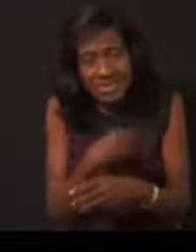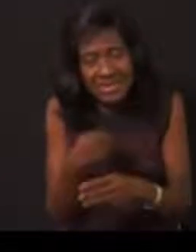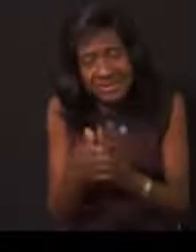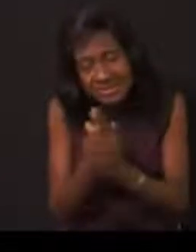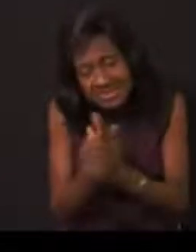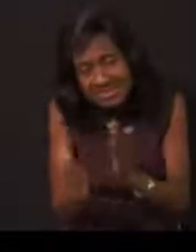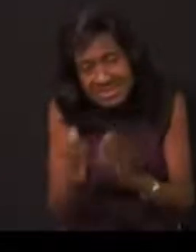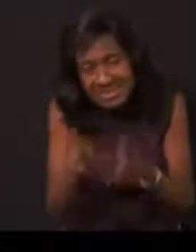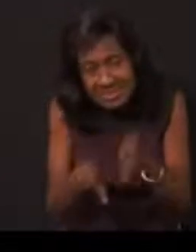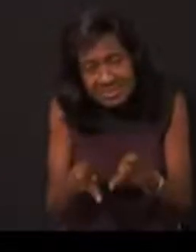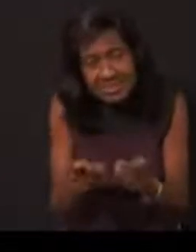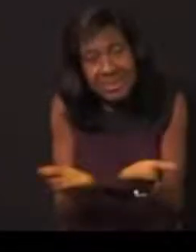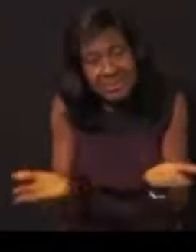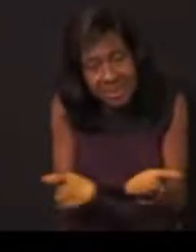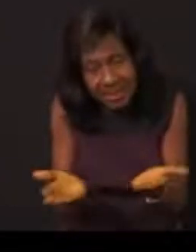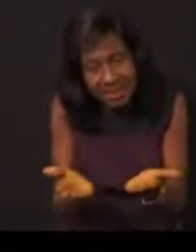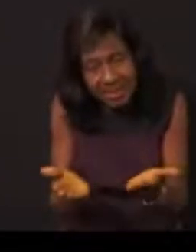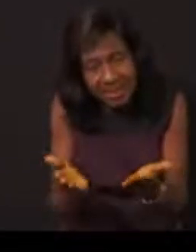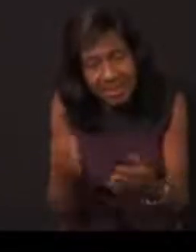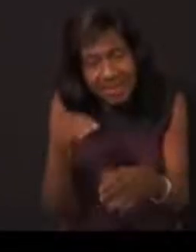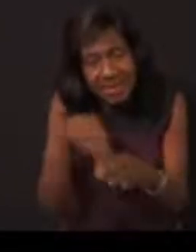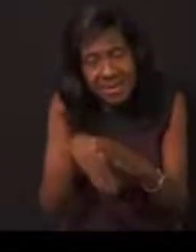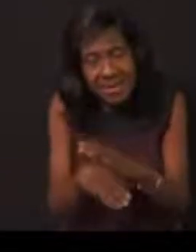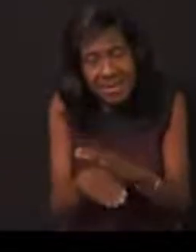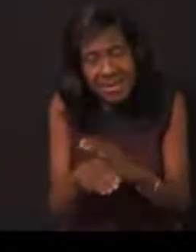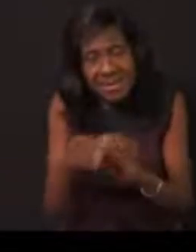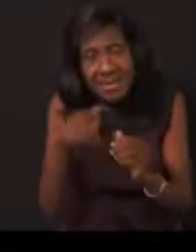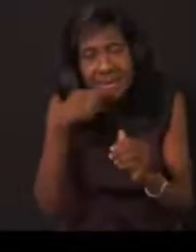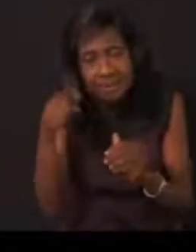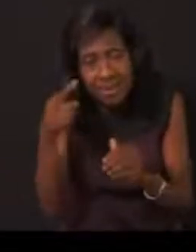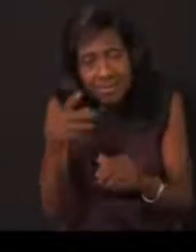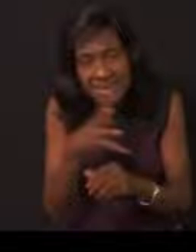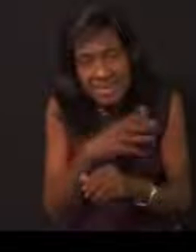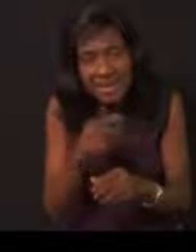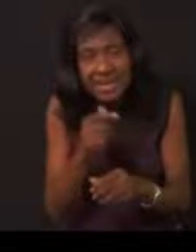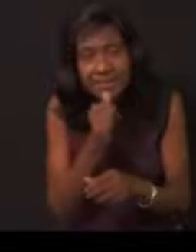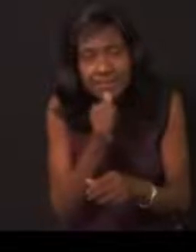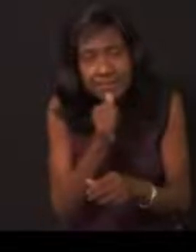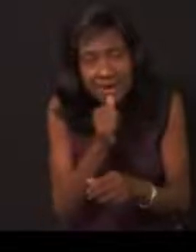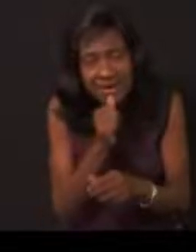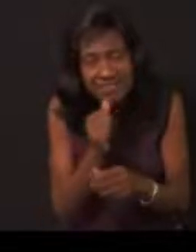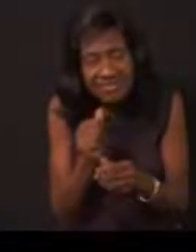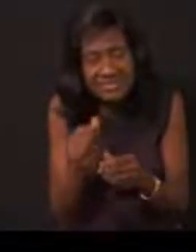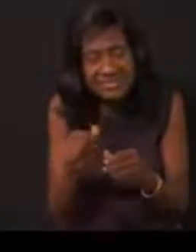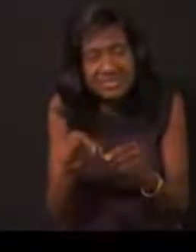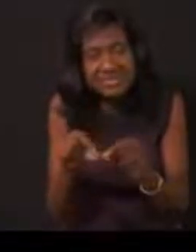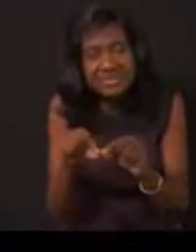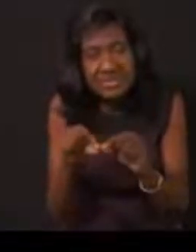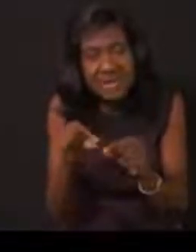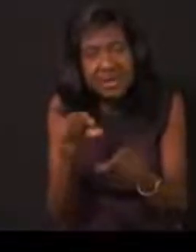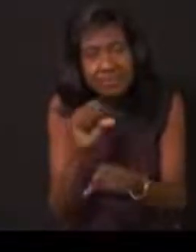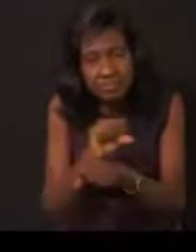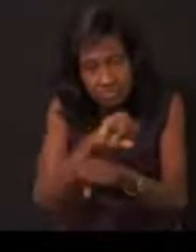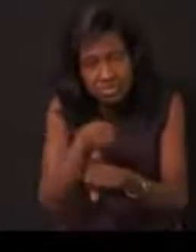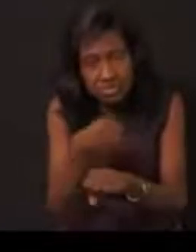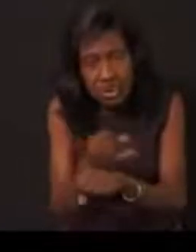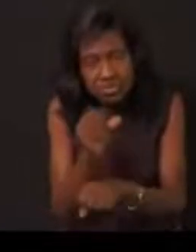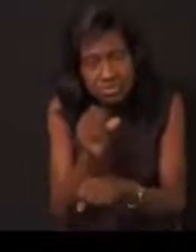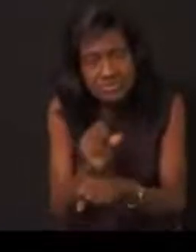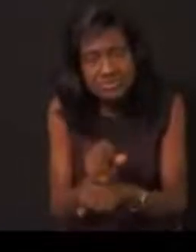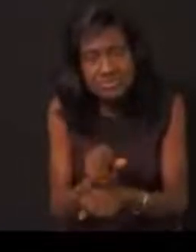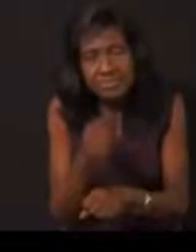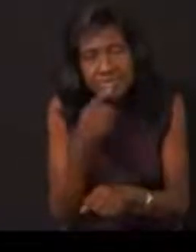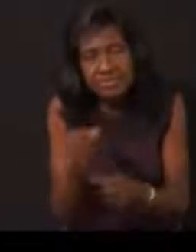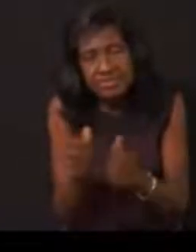and capable personnel in the public and private sectors. So we, together